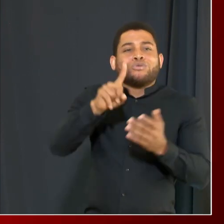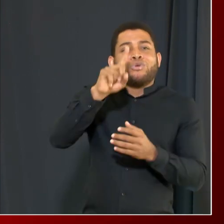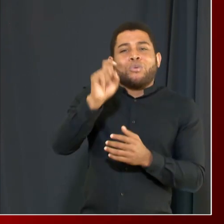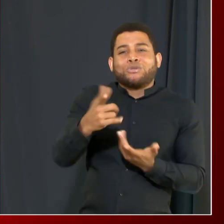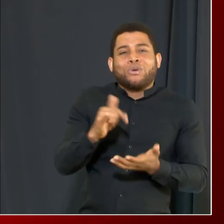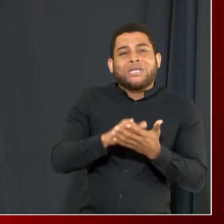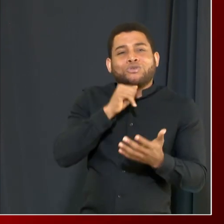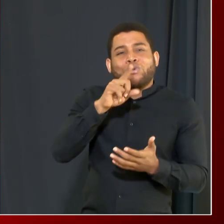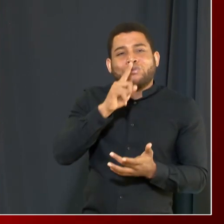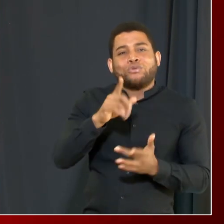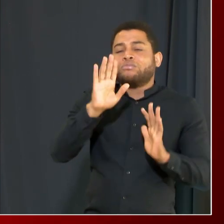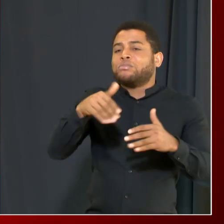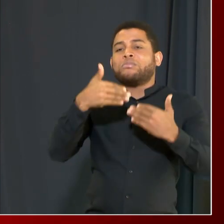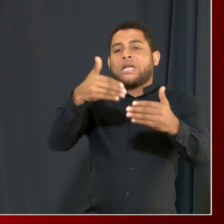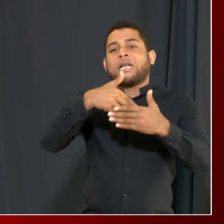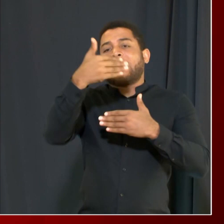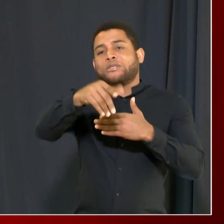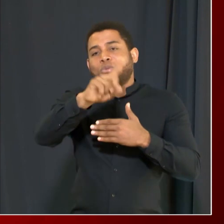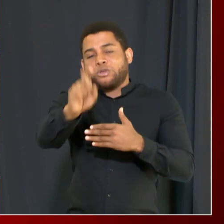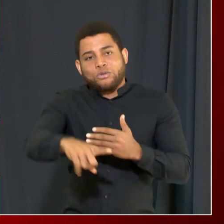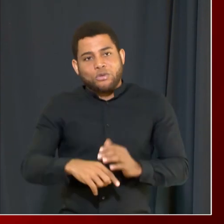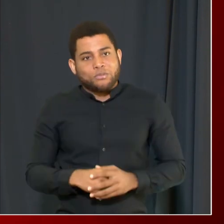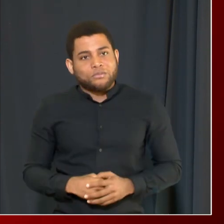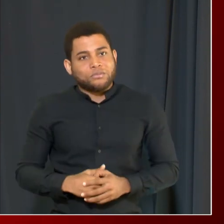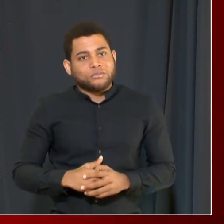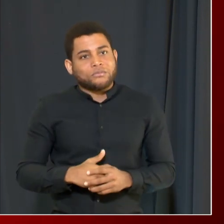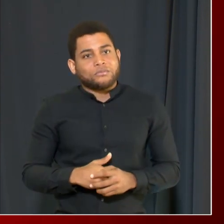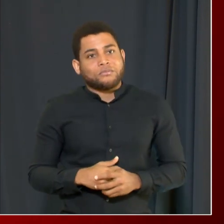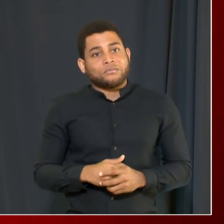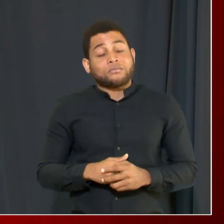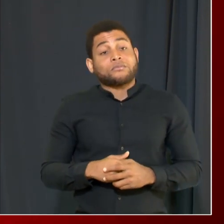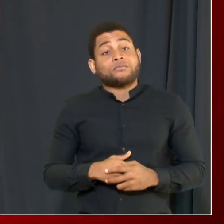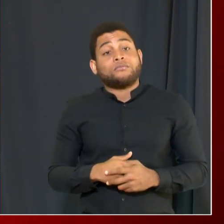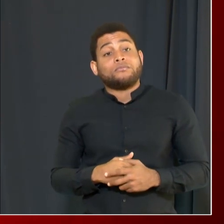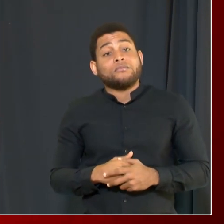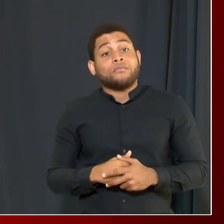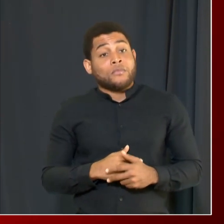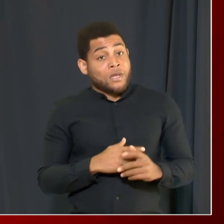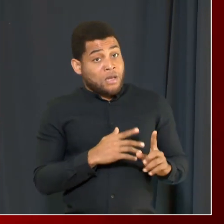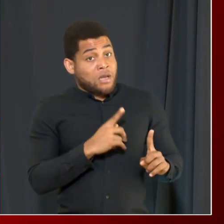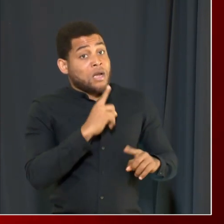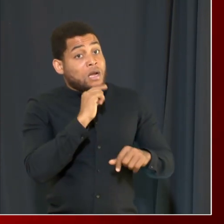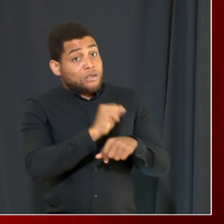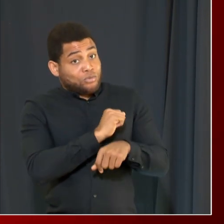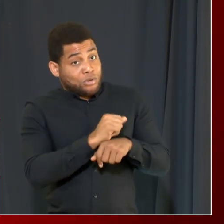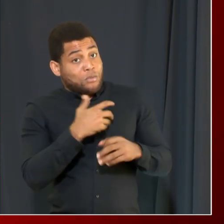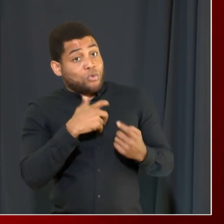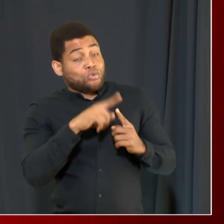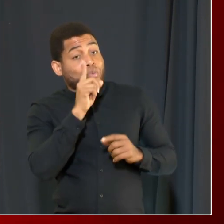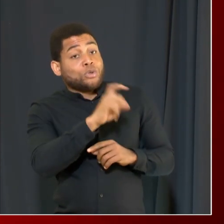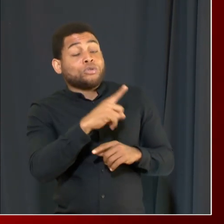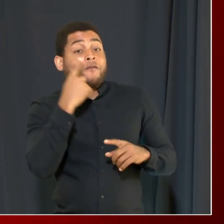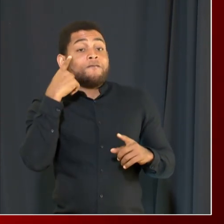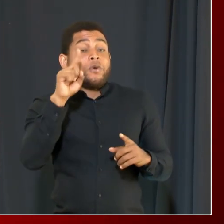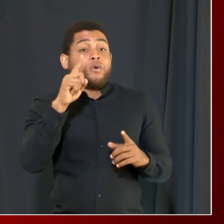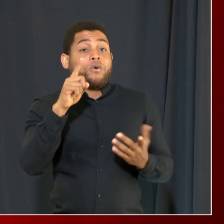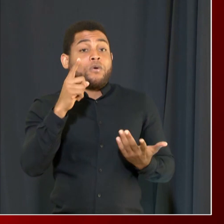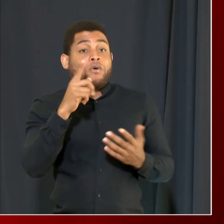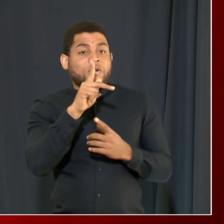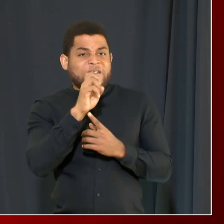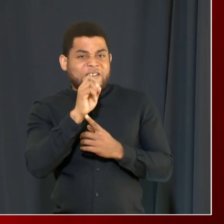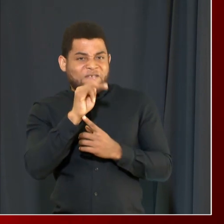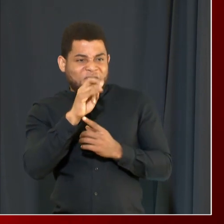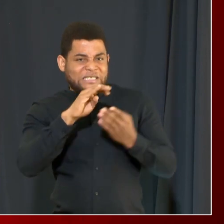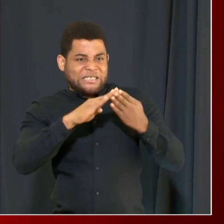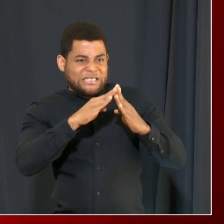What's your question? I have two, actually, one for the chief, Okay. one for the city administrator. Chief, just quickly, somewhat in connection to the Howard